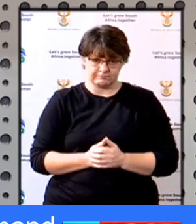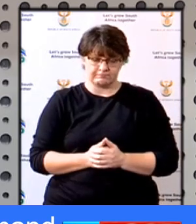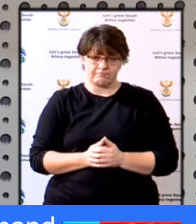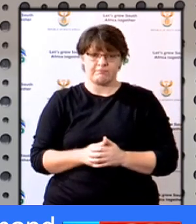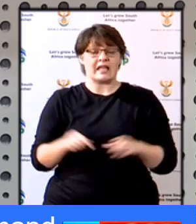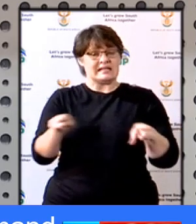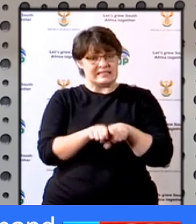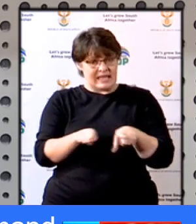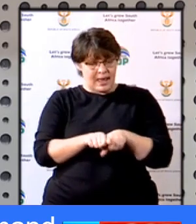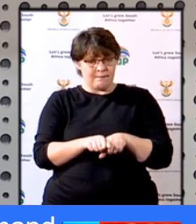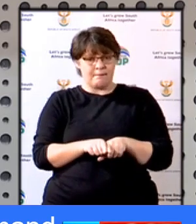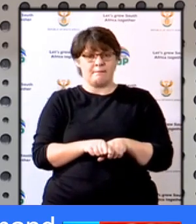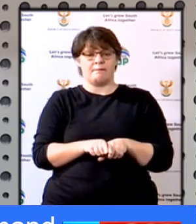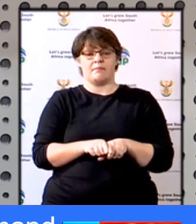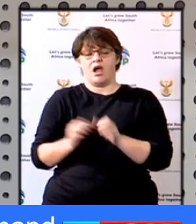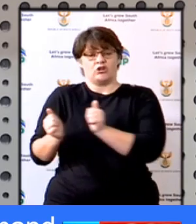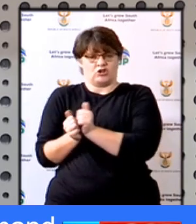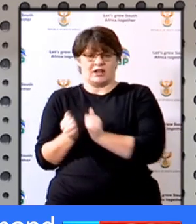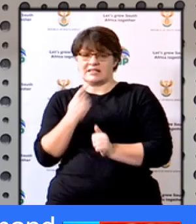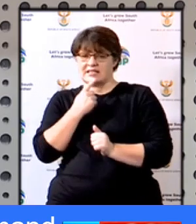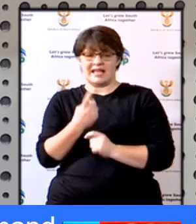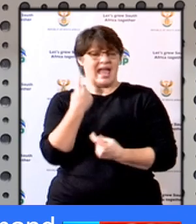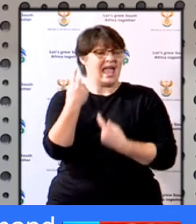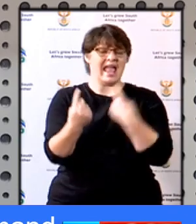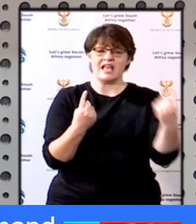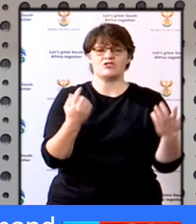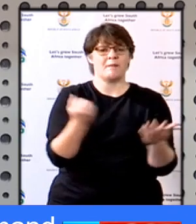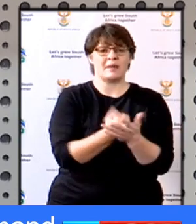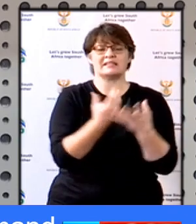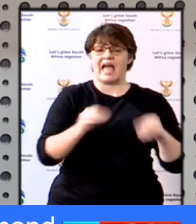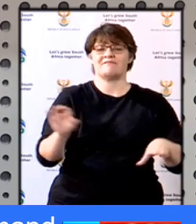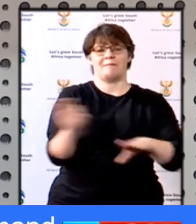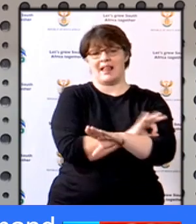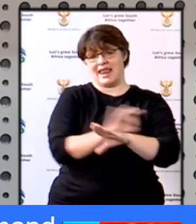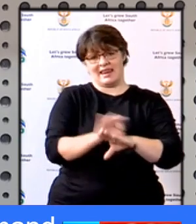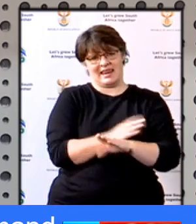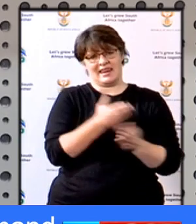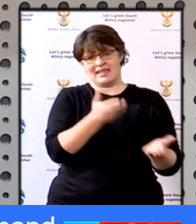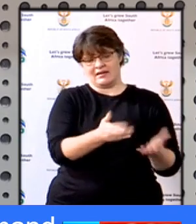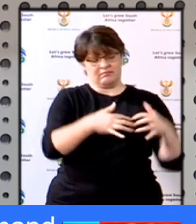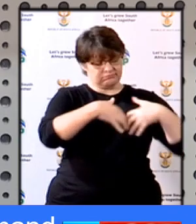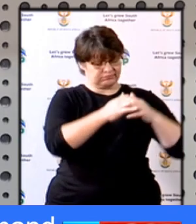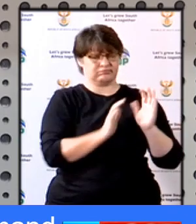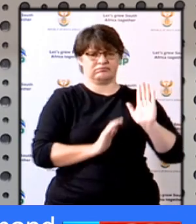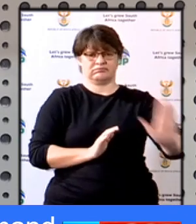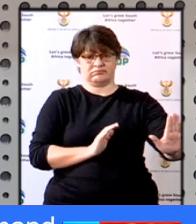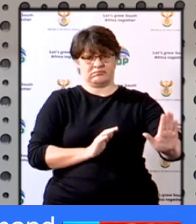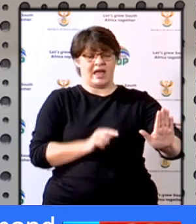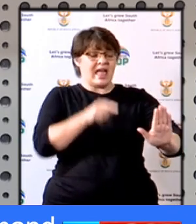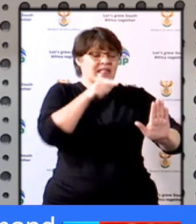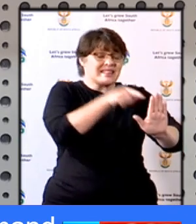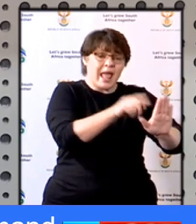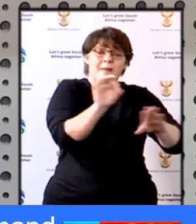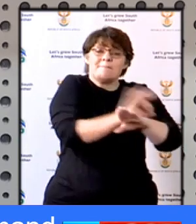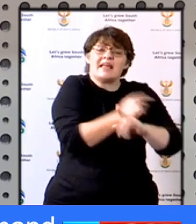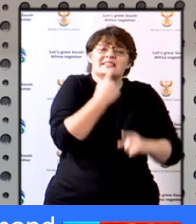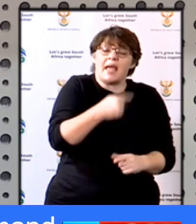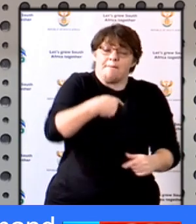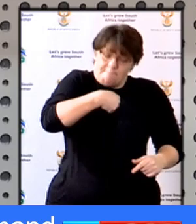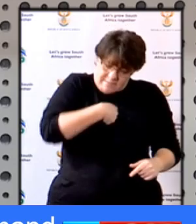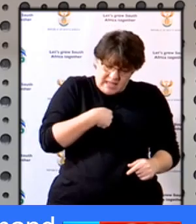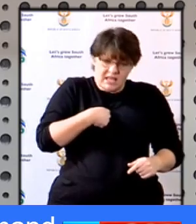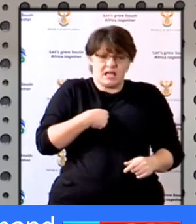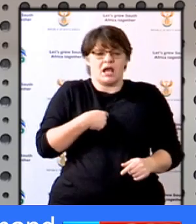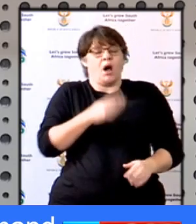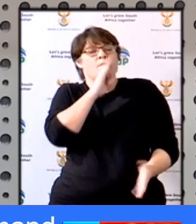my colleague had indicated, every workplace must have a workplace plan indicating the measures, and that must be a